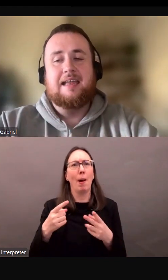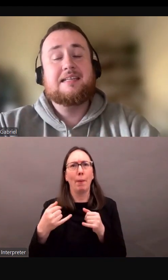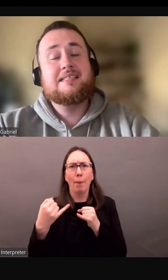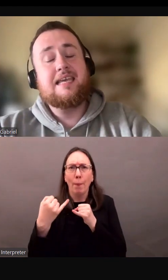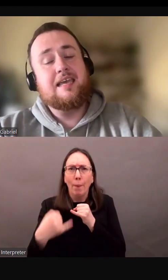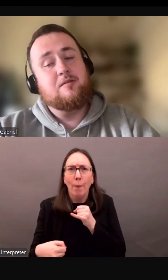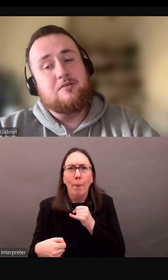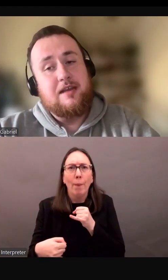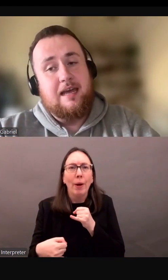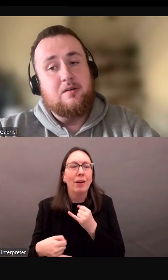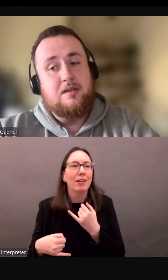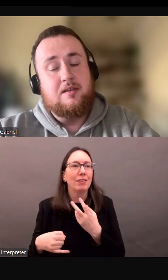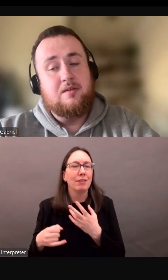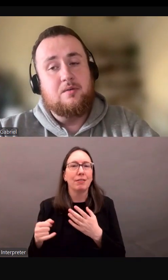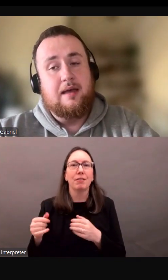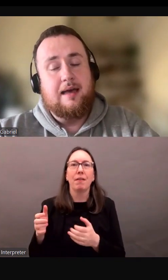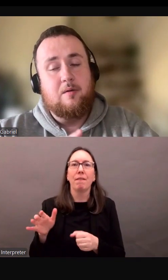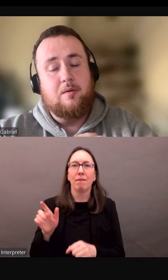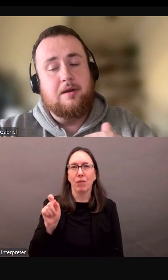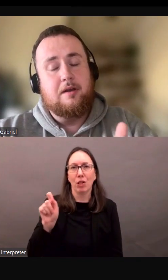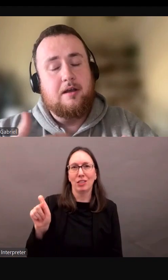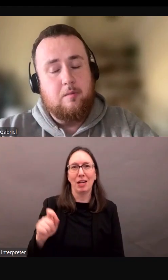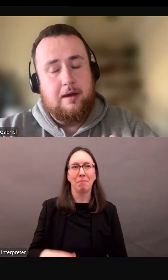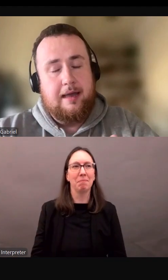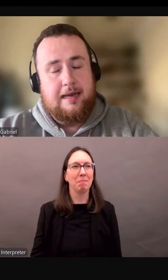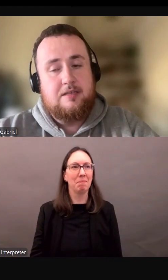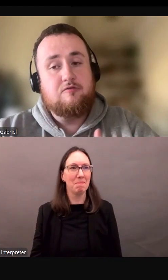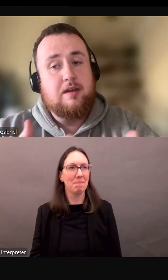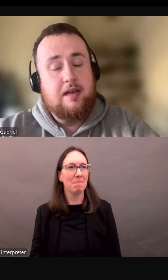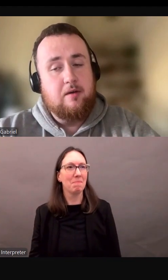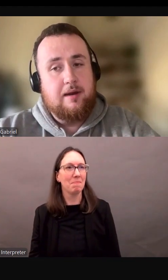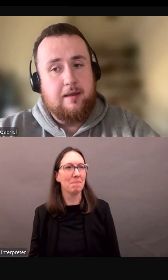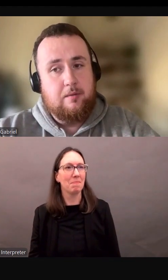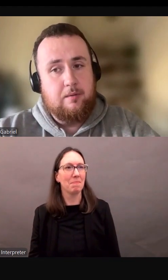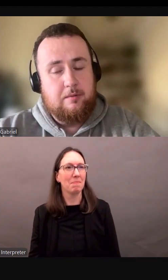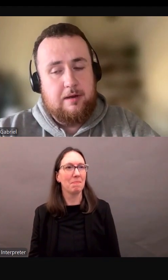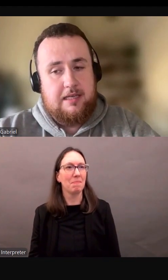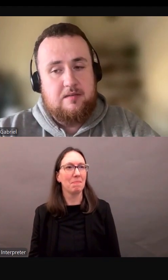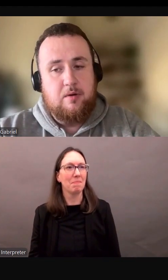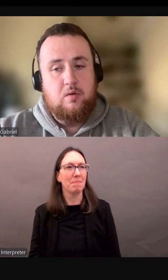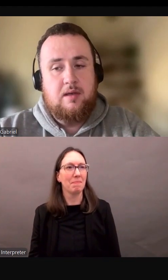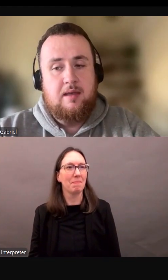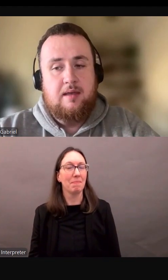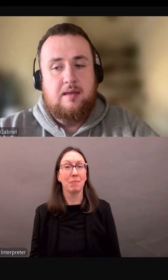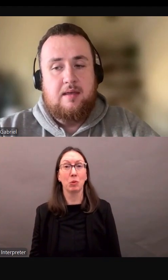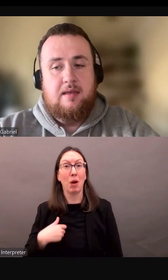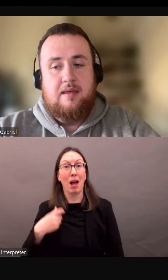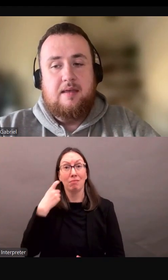And you can see it will read out to you, and it's written out what I spoke.